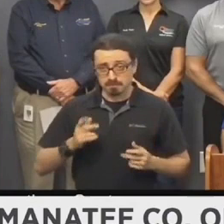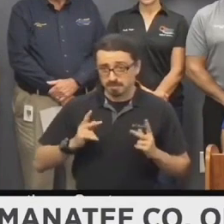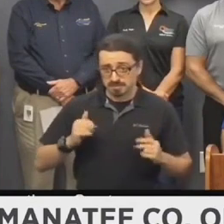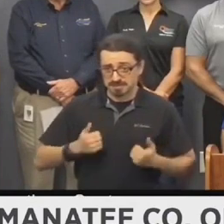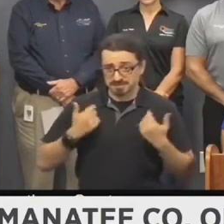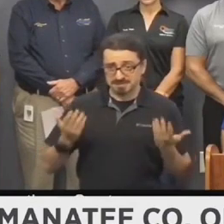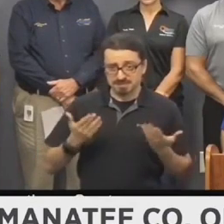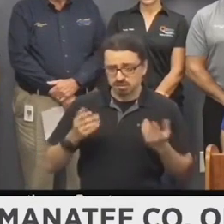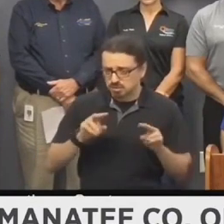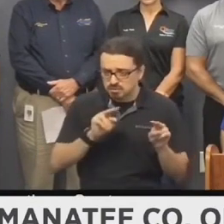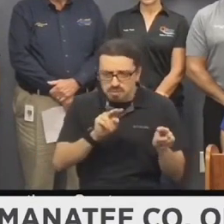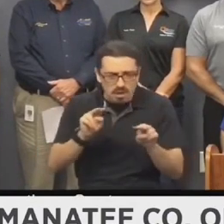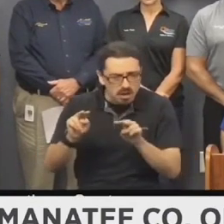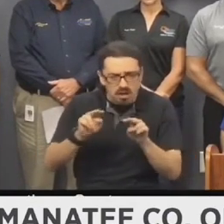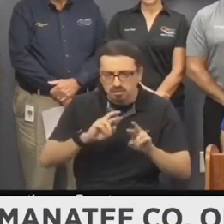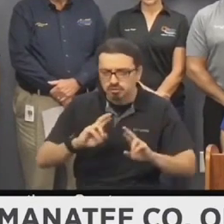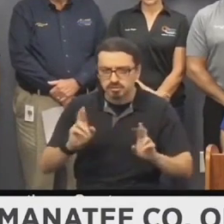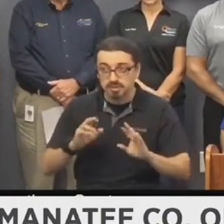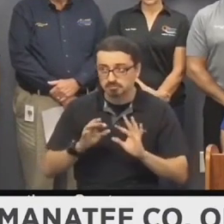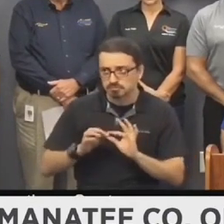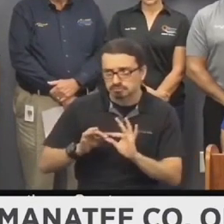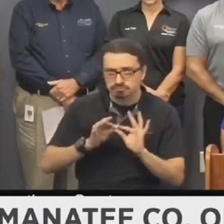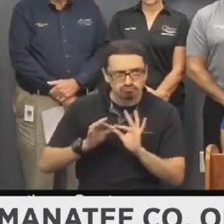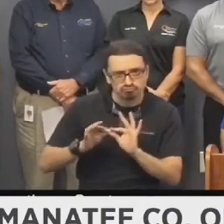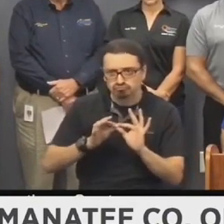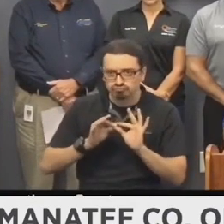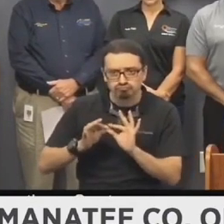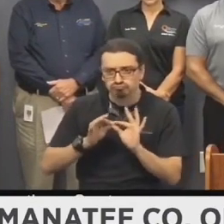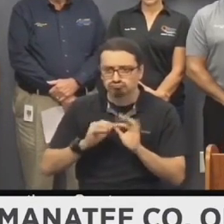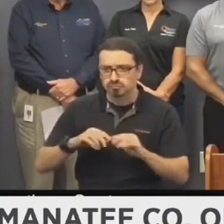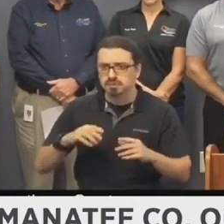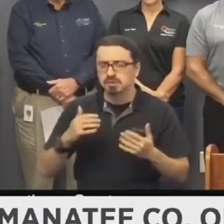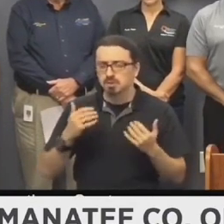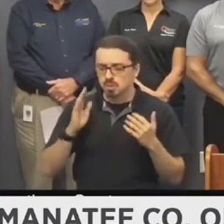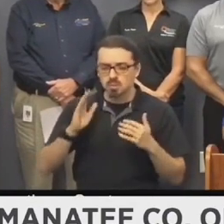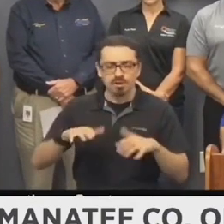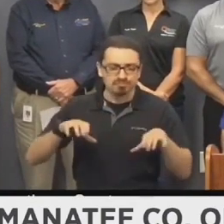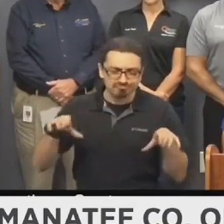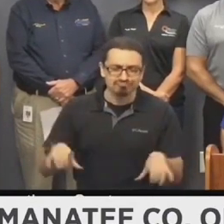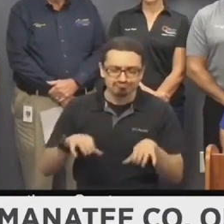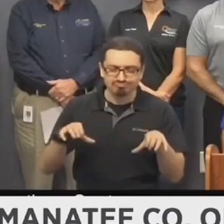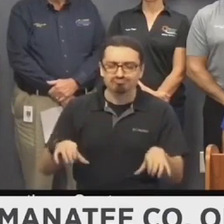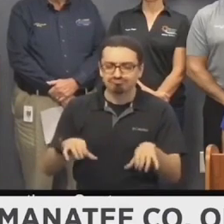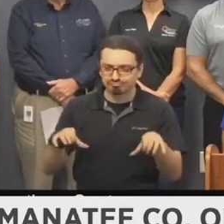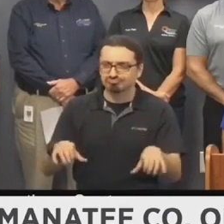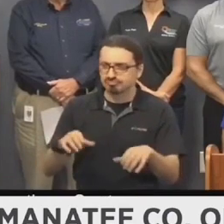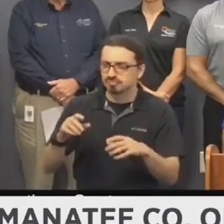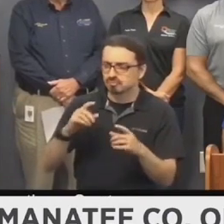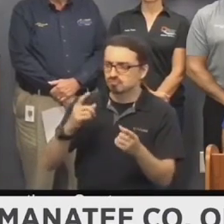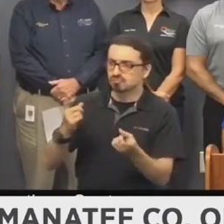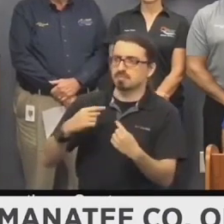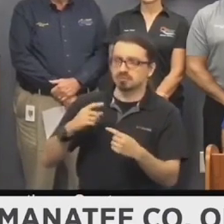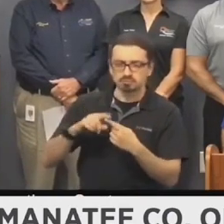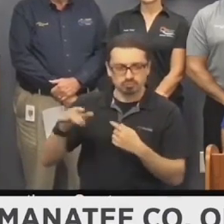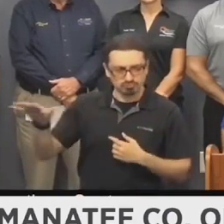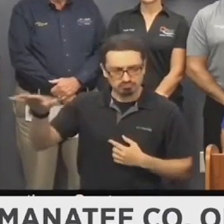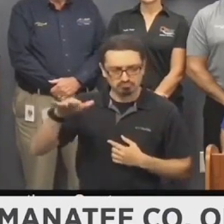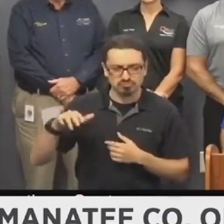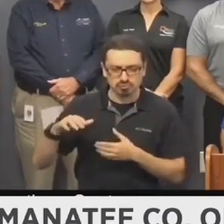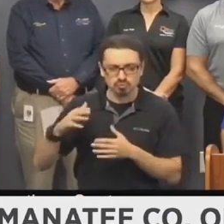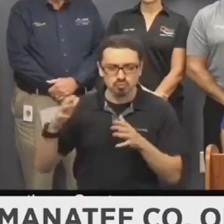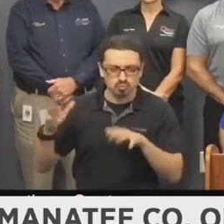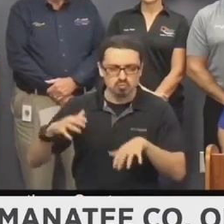messaging and react and respond accordingly. During a normal day, our Manatee County website, which is